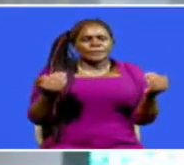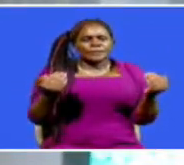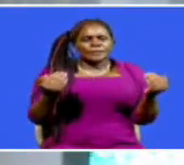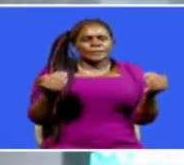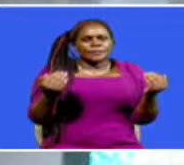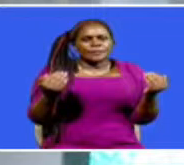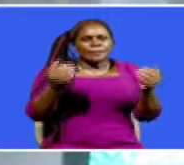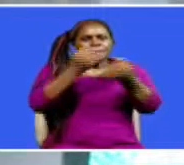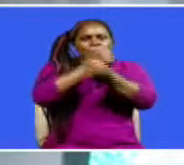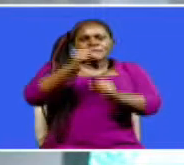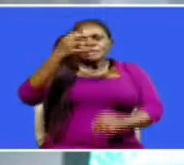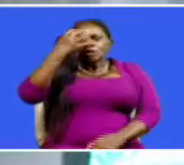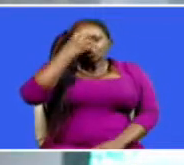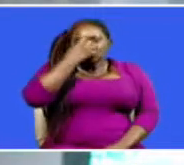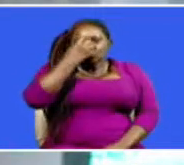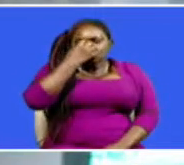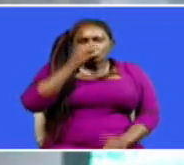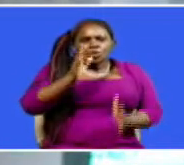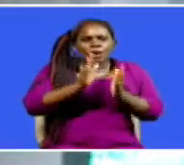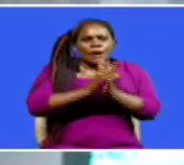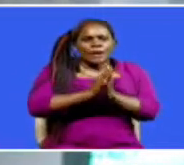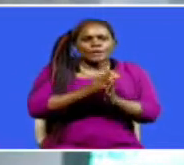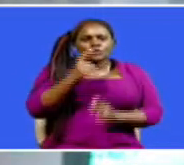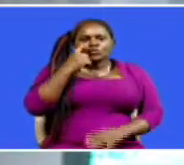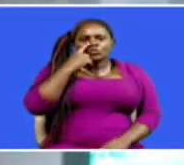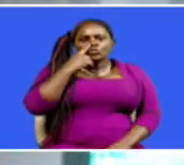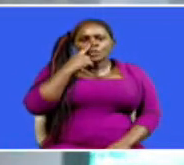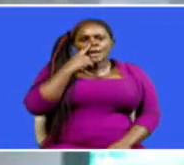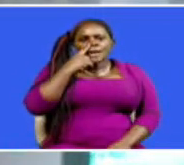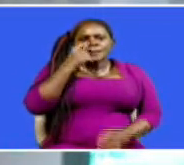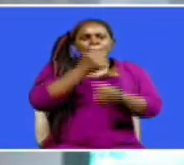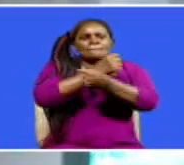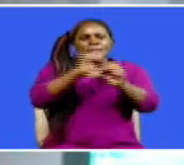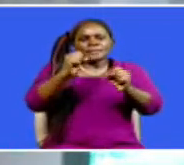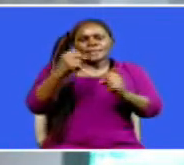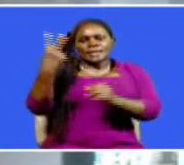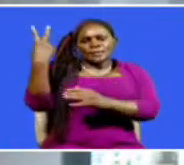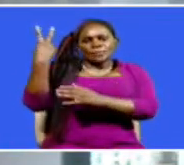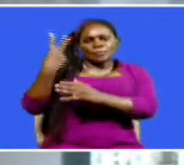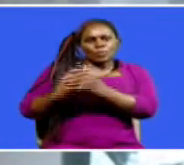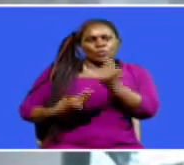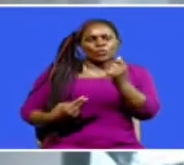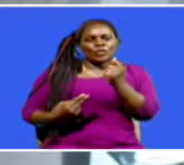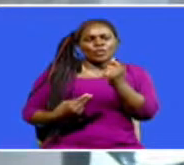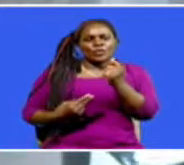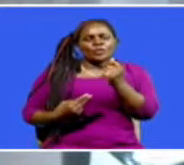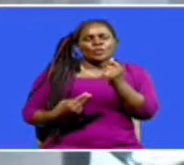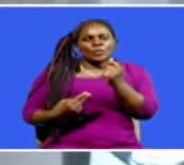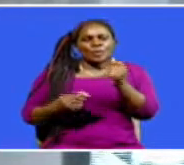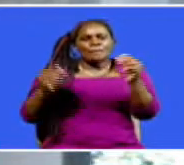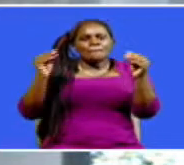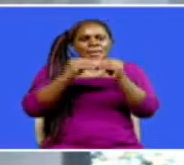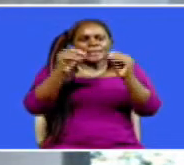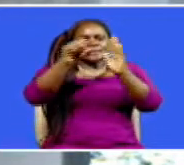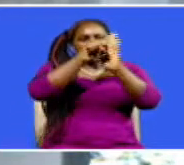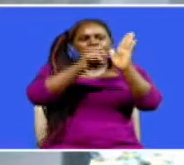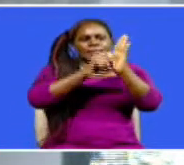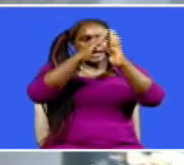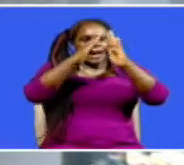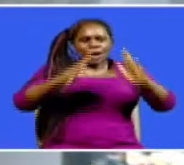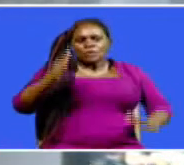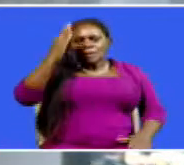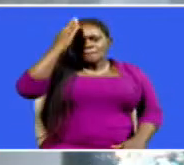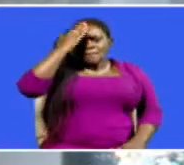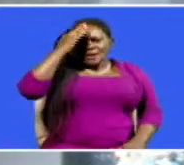sight. Now, President William Ruto and Sudan leader General Abdel Fattah al-Burhan met at State House